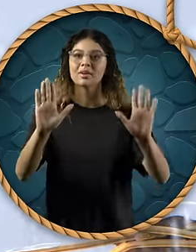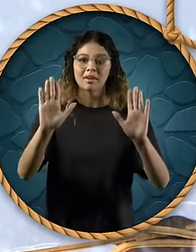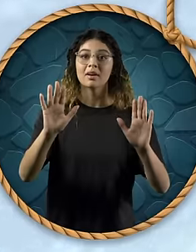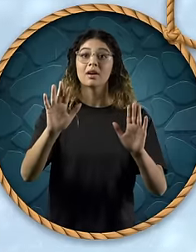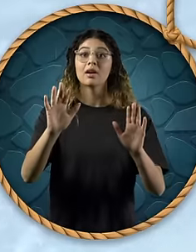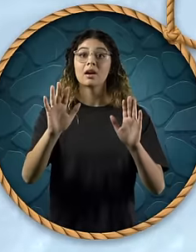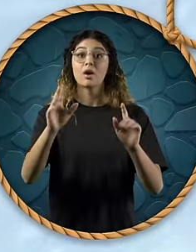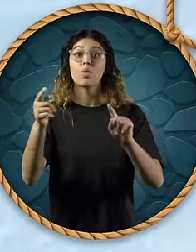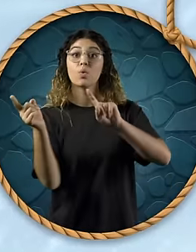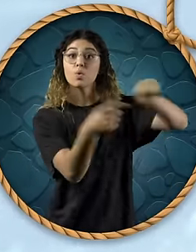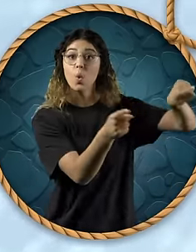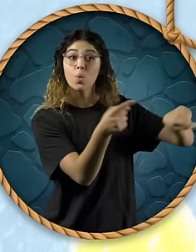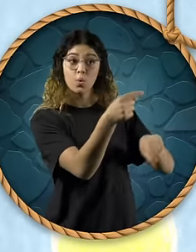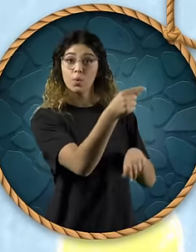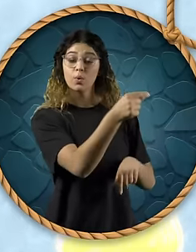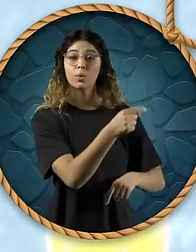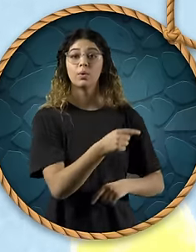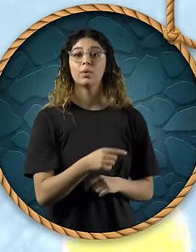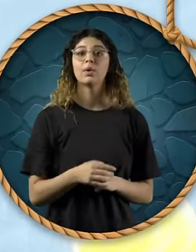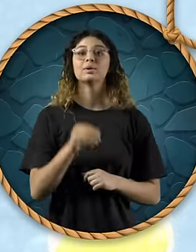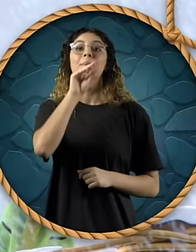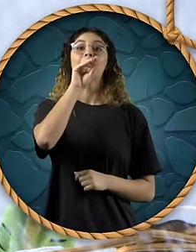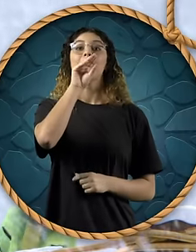Luna. Go!